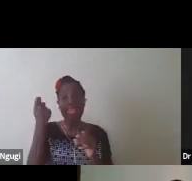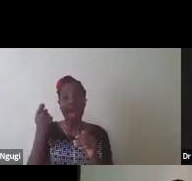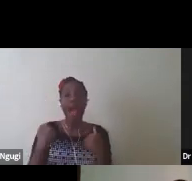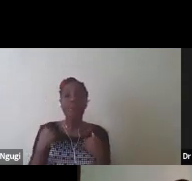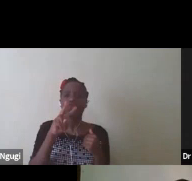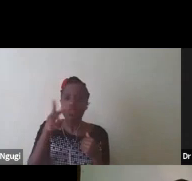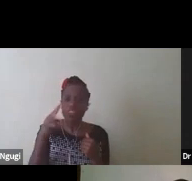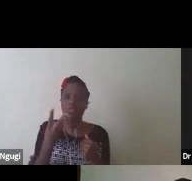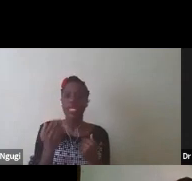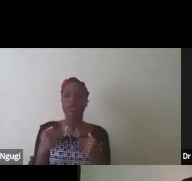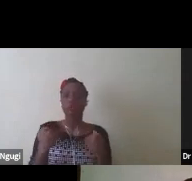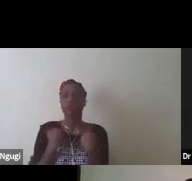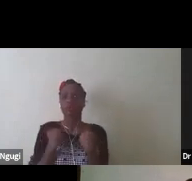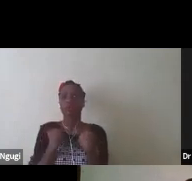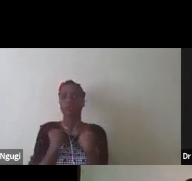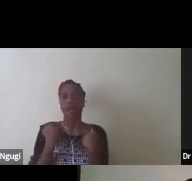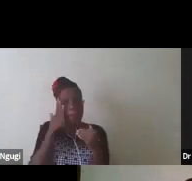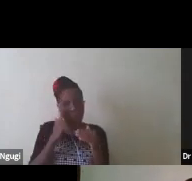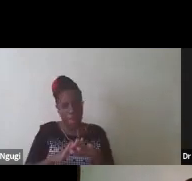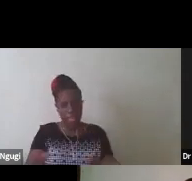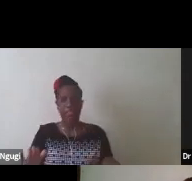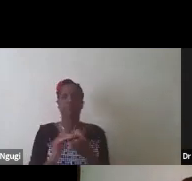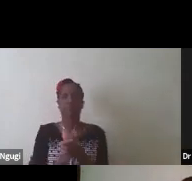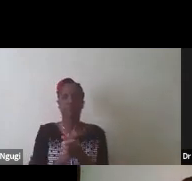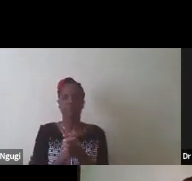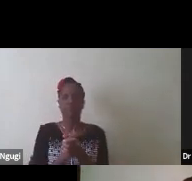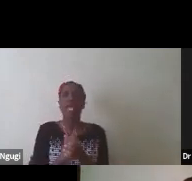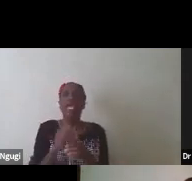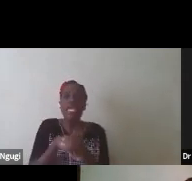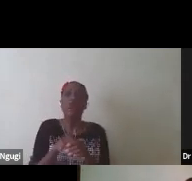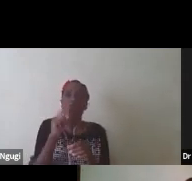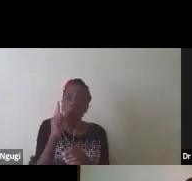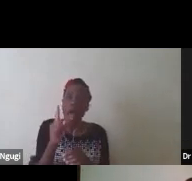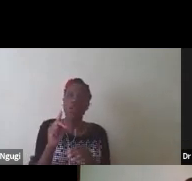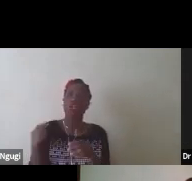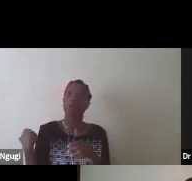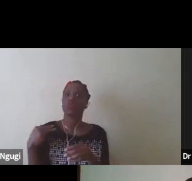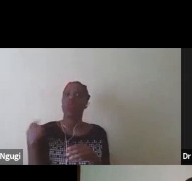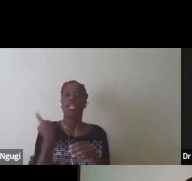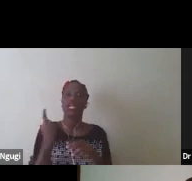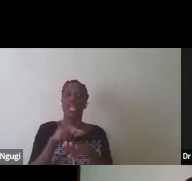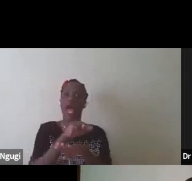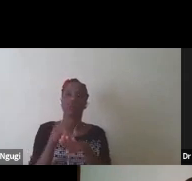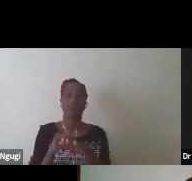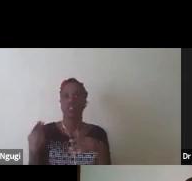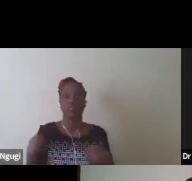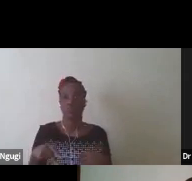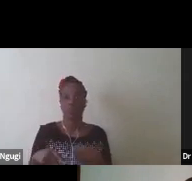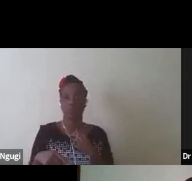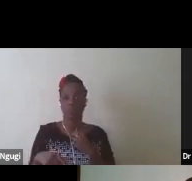beds, and half of those are just in one single hospital, then our national hospital. So it gives us an